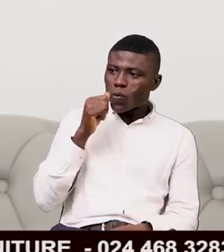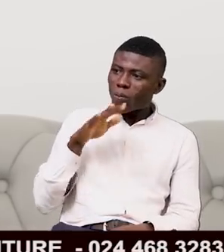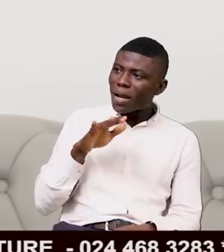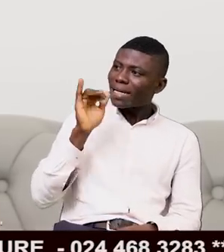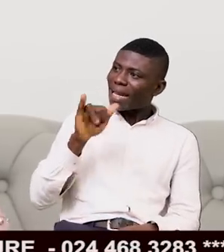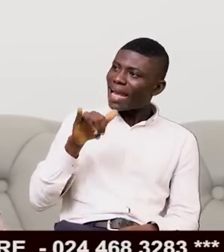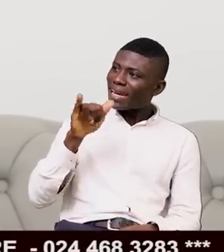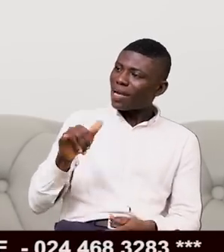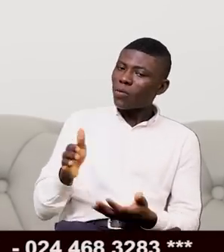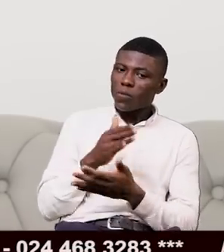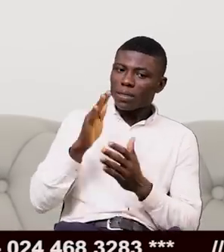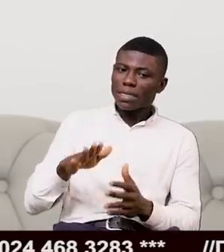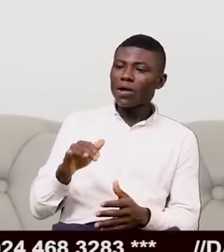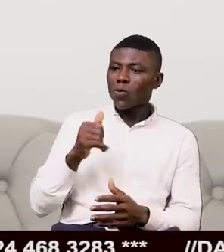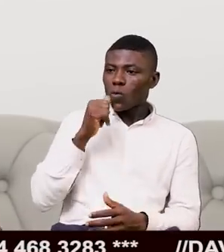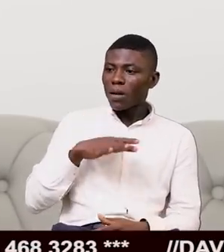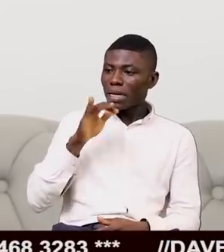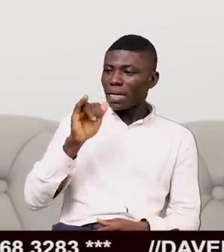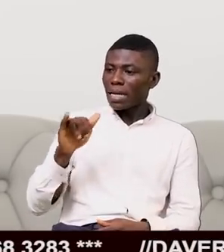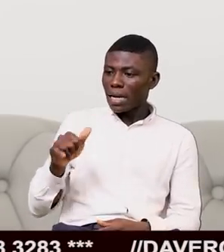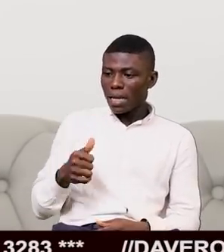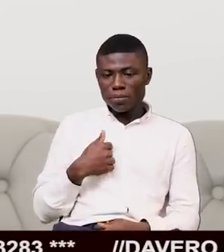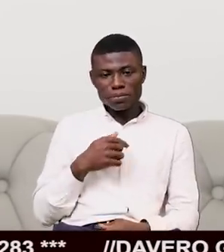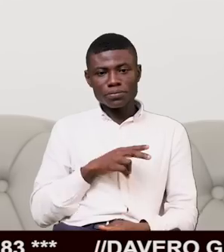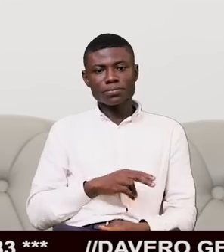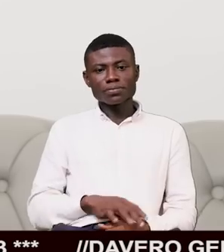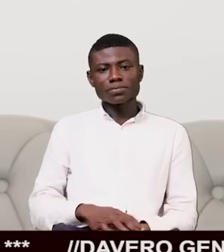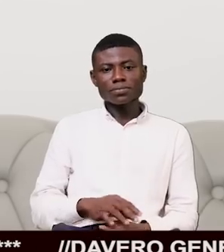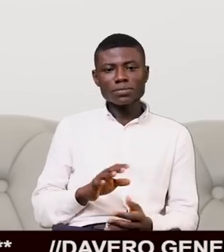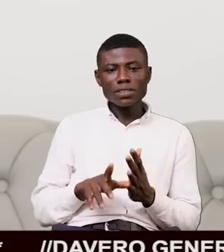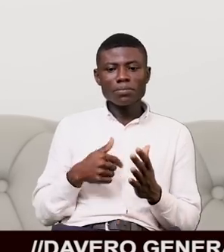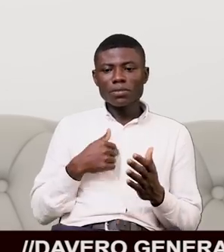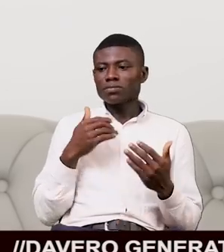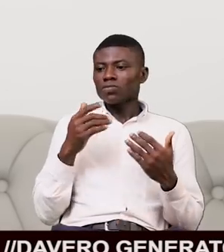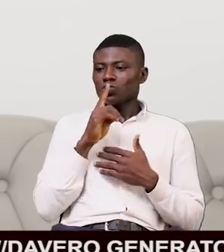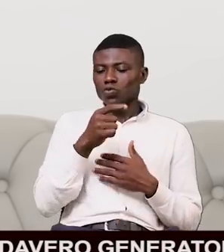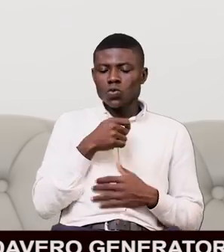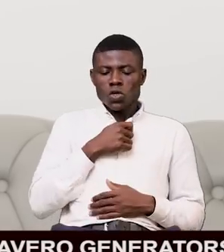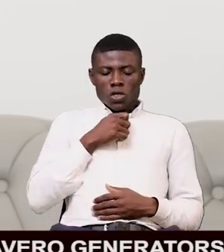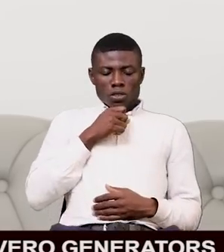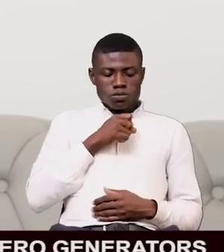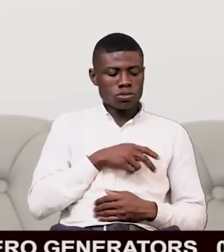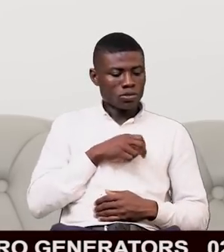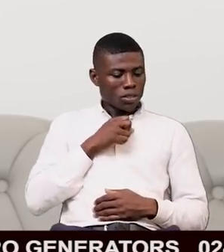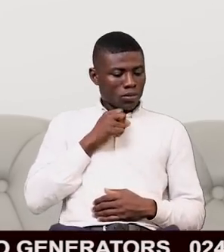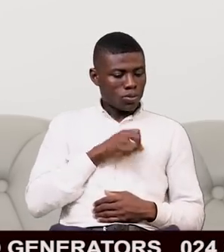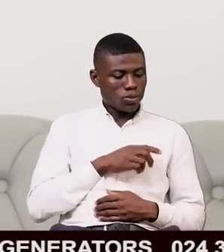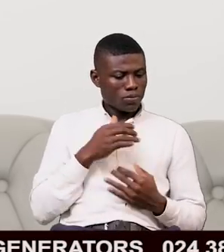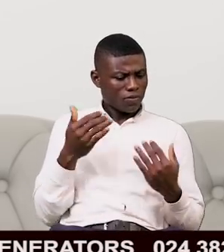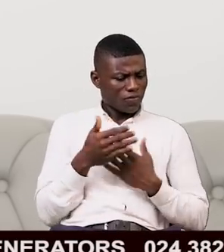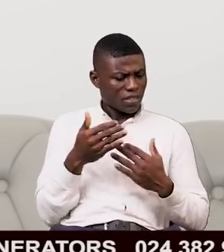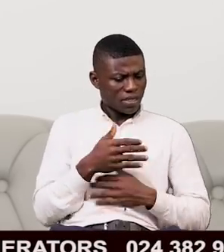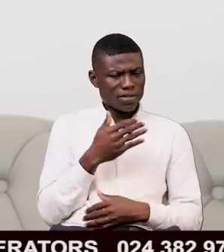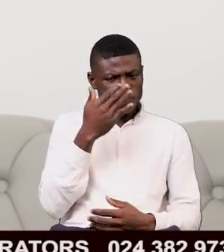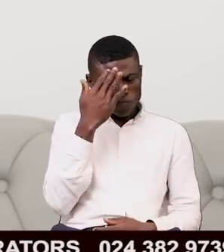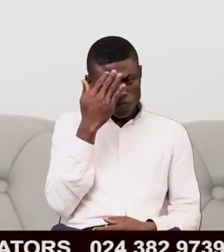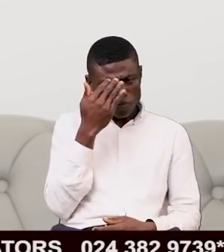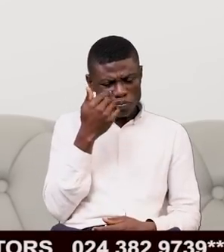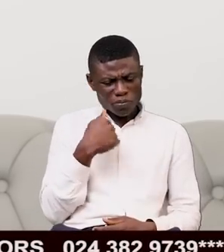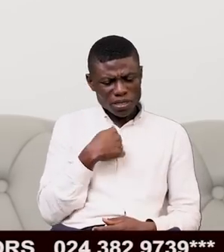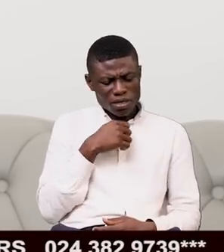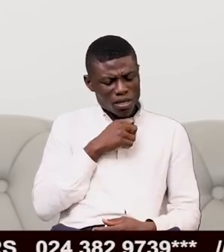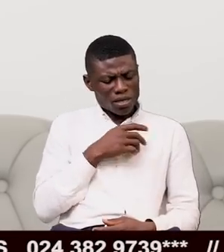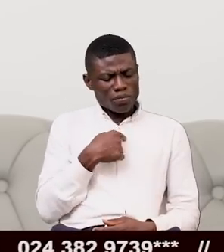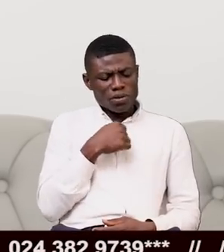Esther, the woman of the moment and na one you na me yam sese me I don't know why. A mummy,